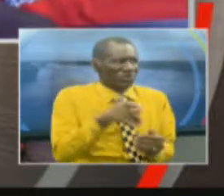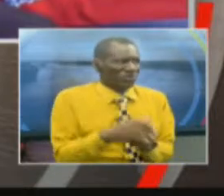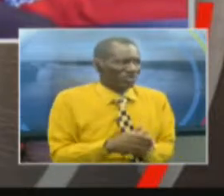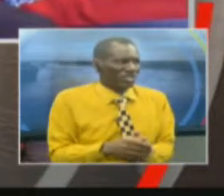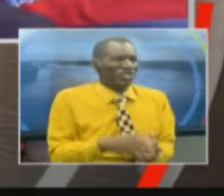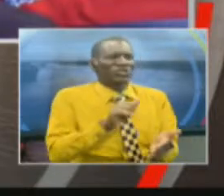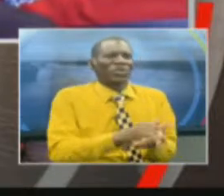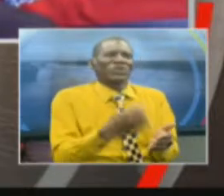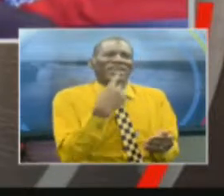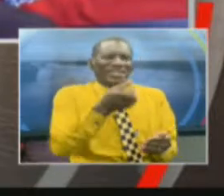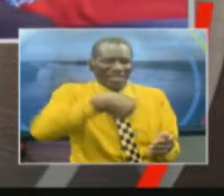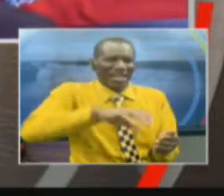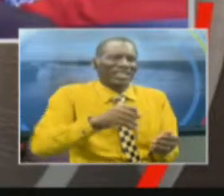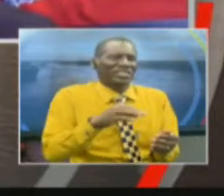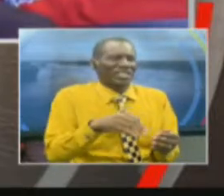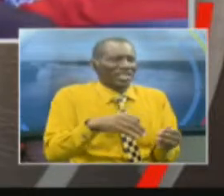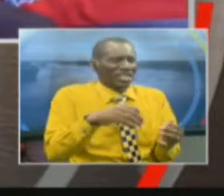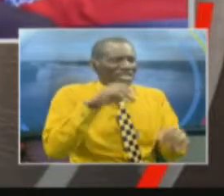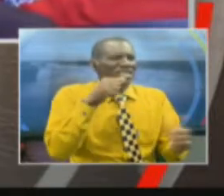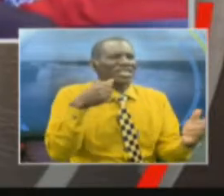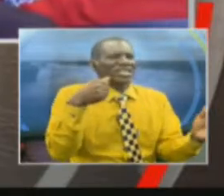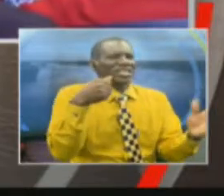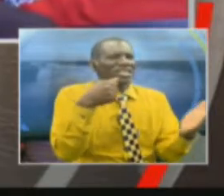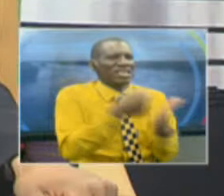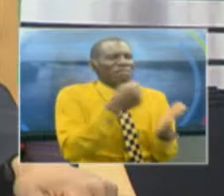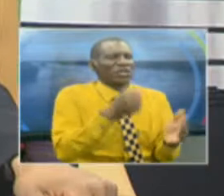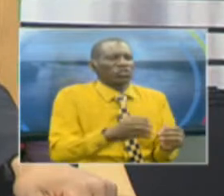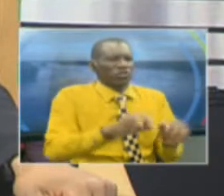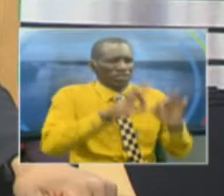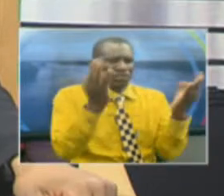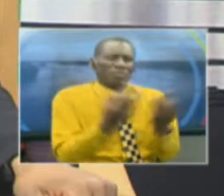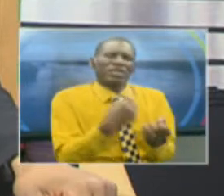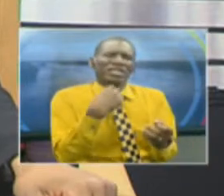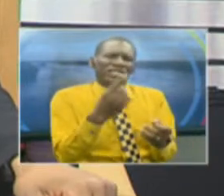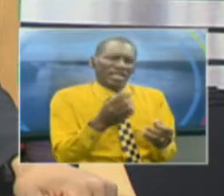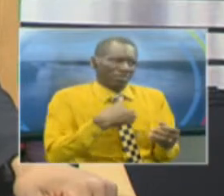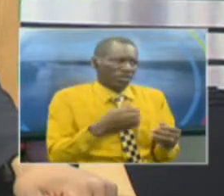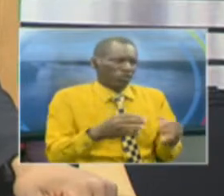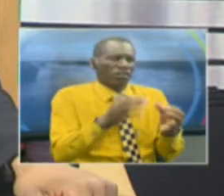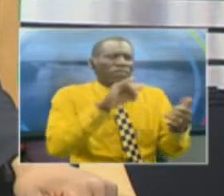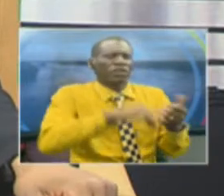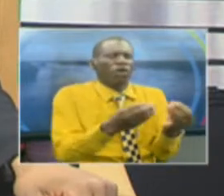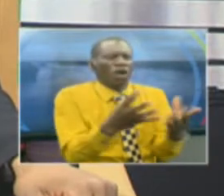can tell us the impact on the family. But quickly tell me, how long have you been married now?